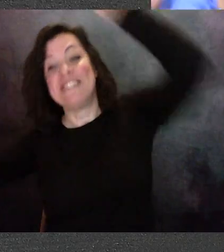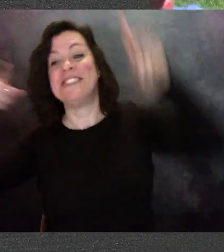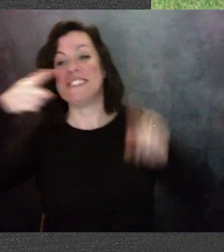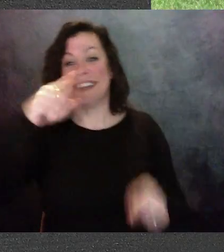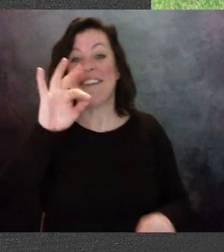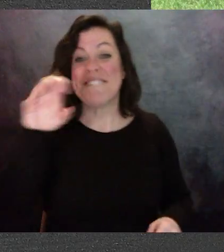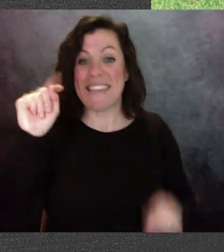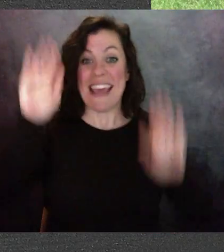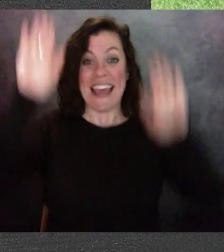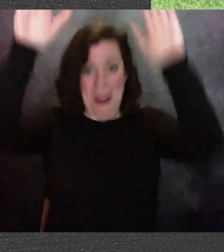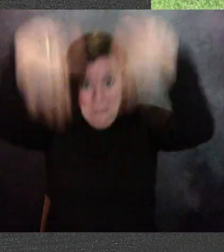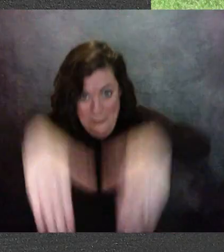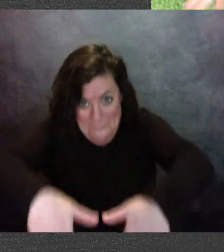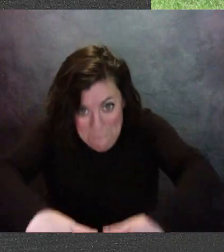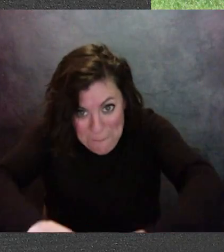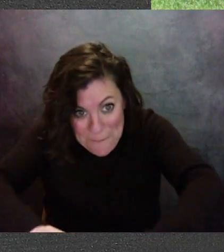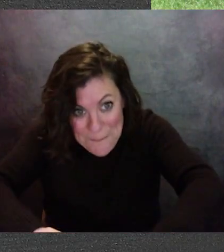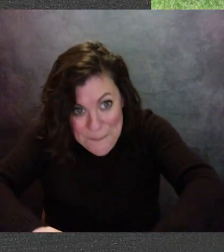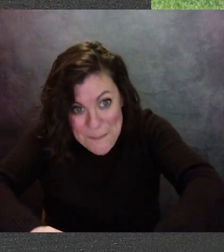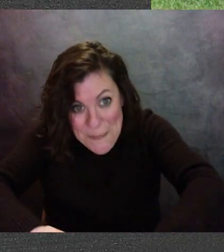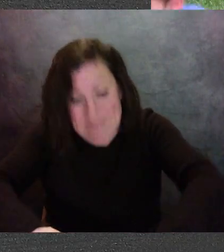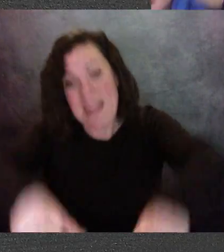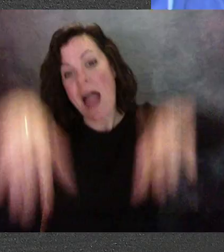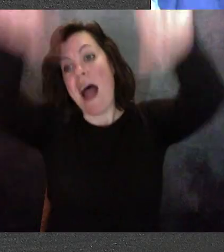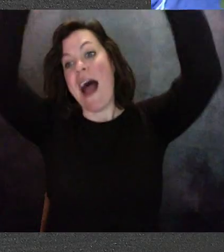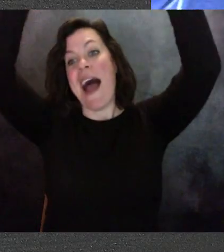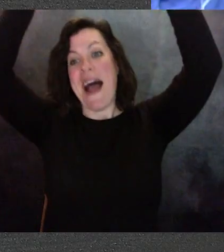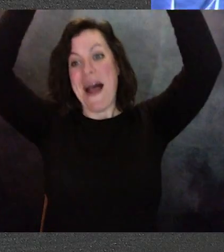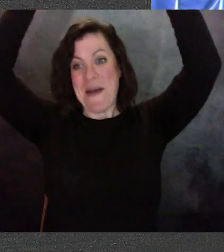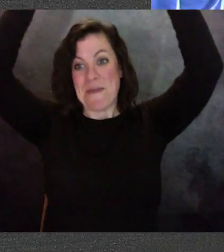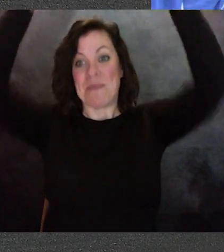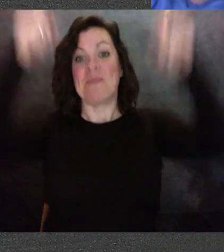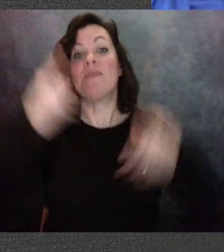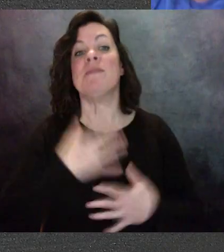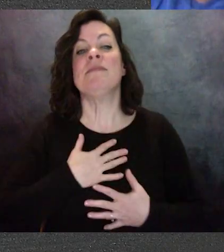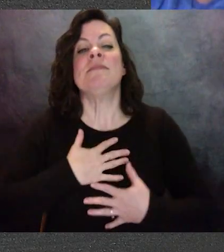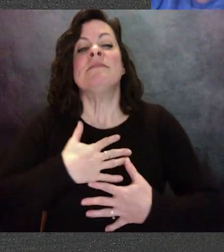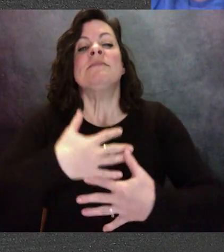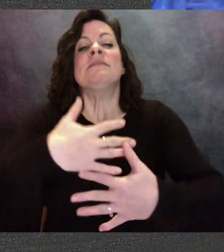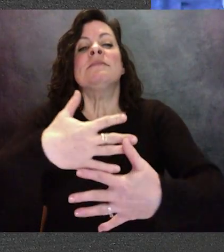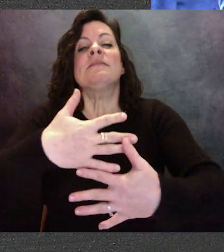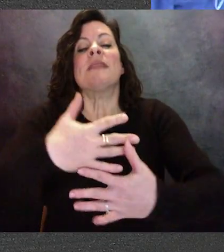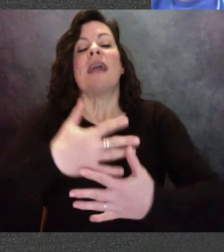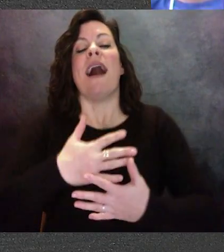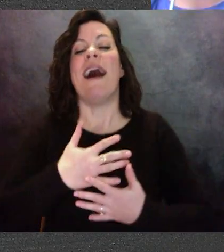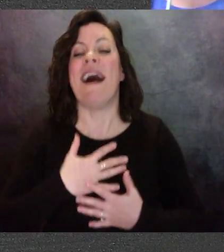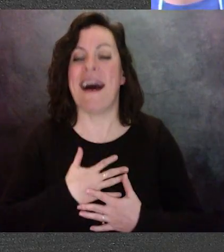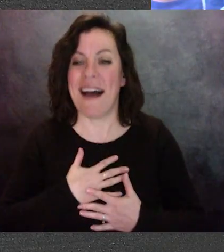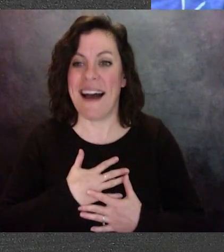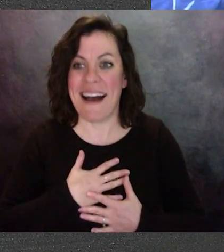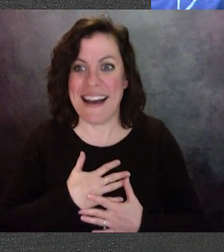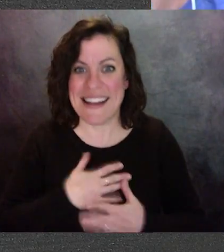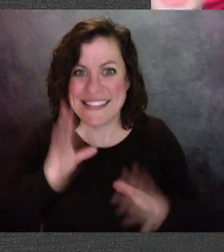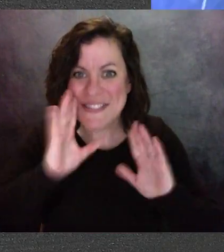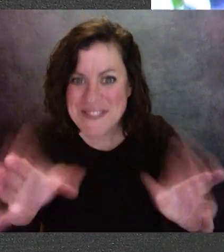toes. Woohoo! Reach to the sky. Woo! Take a deep breath. And let's have some